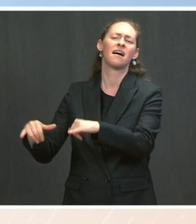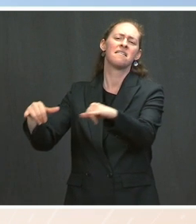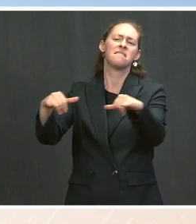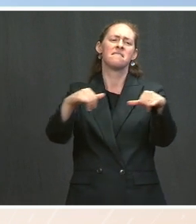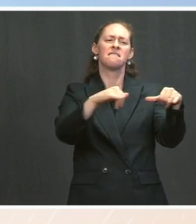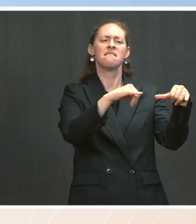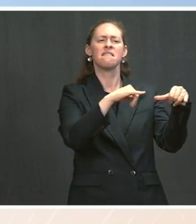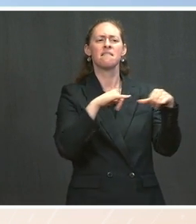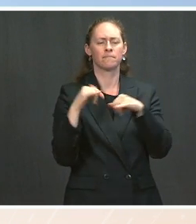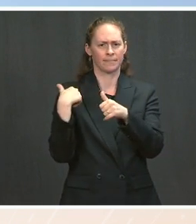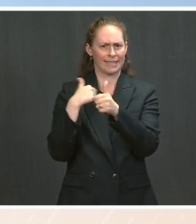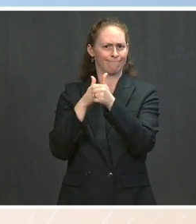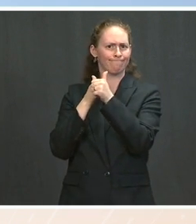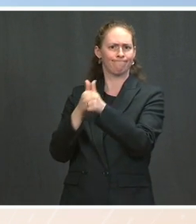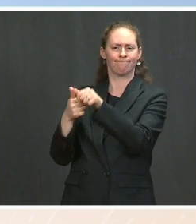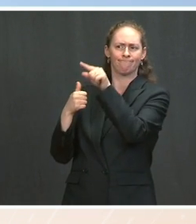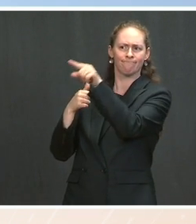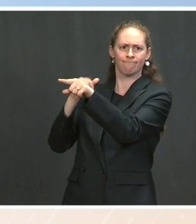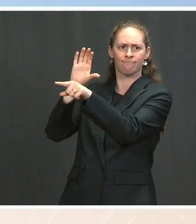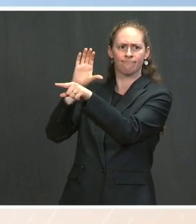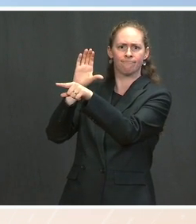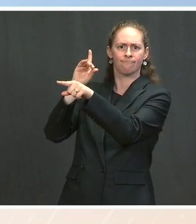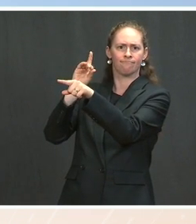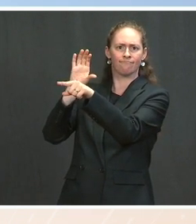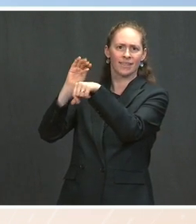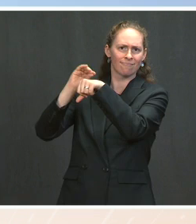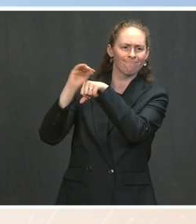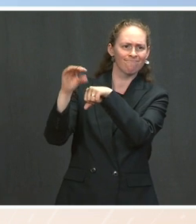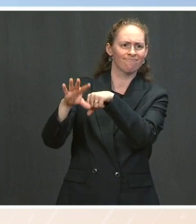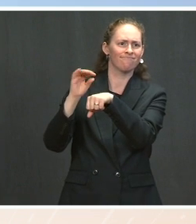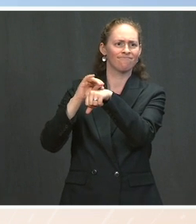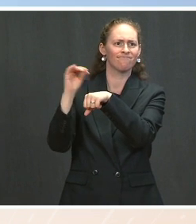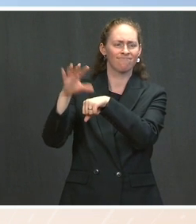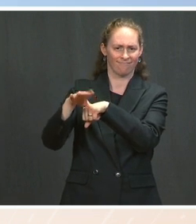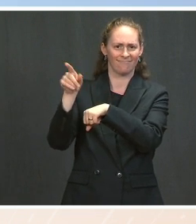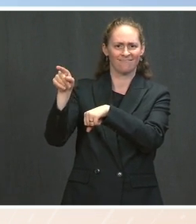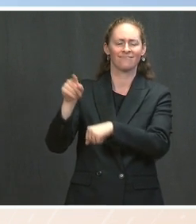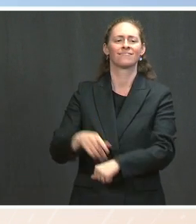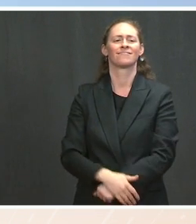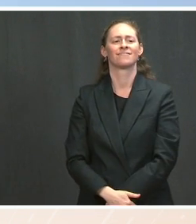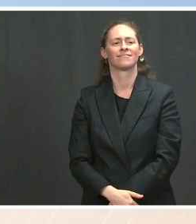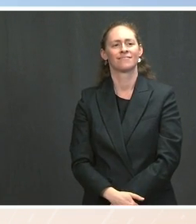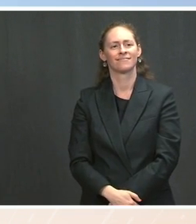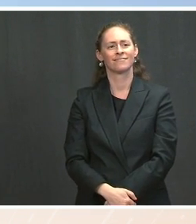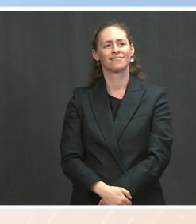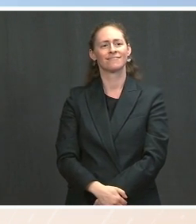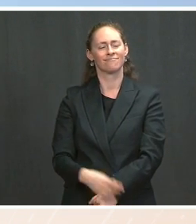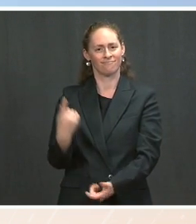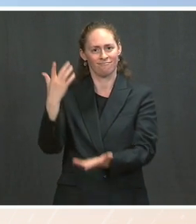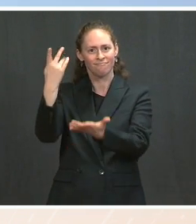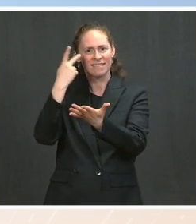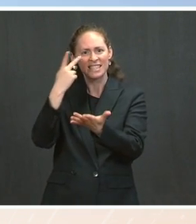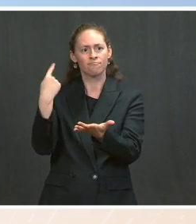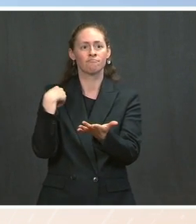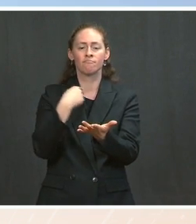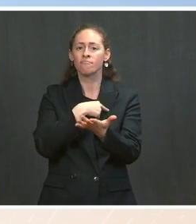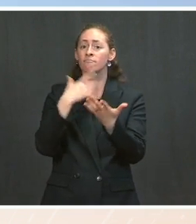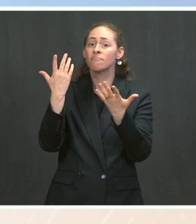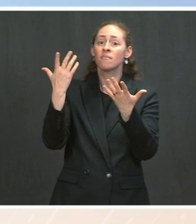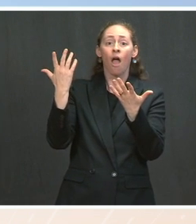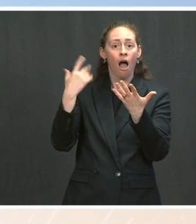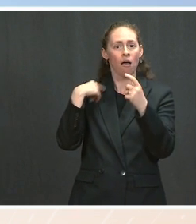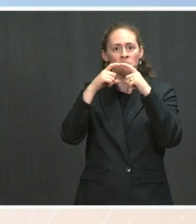White House. And so what you've seen over the last couple of days is efforts to do exactly that. And that